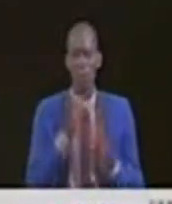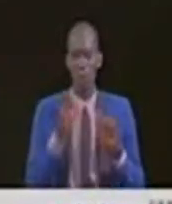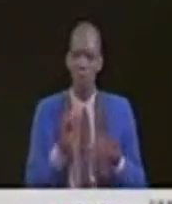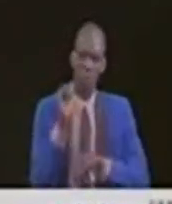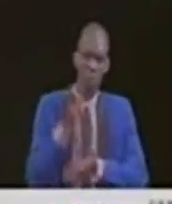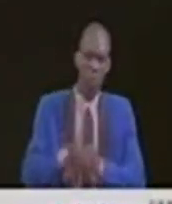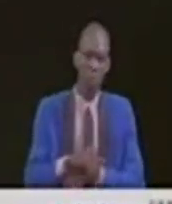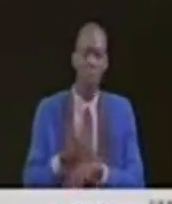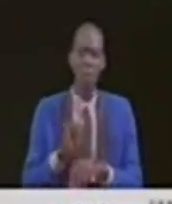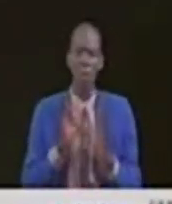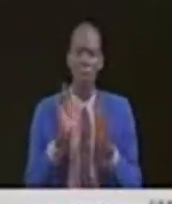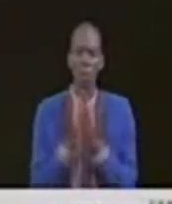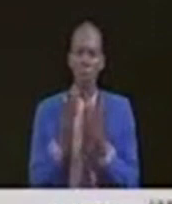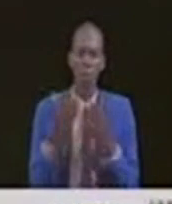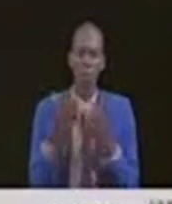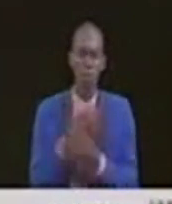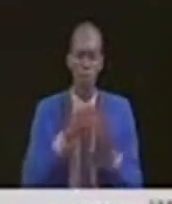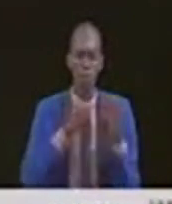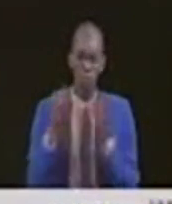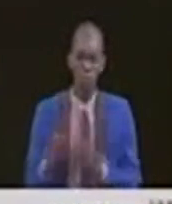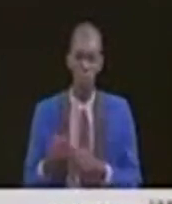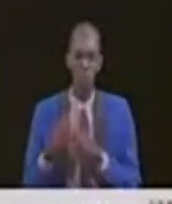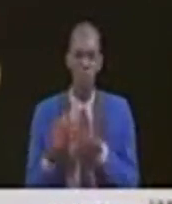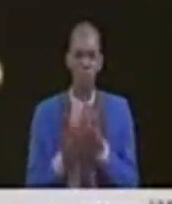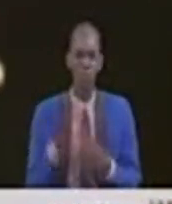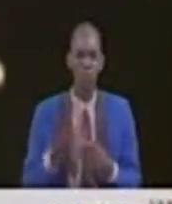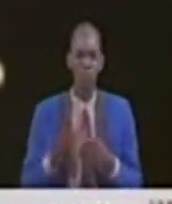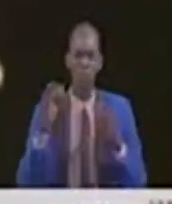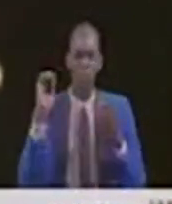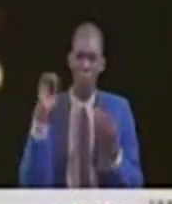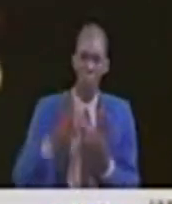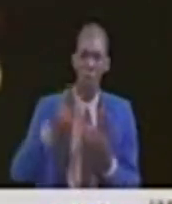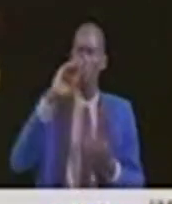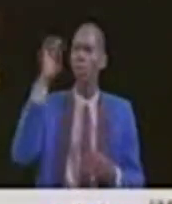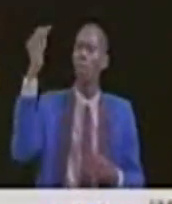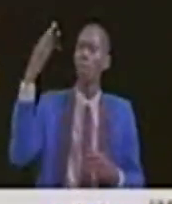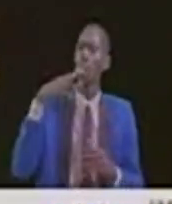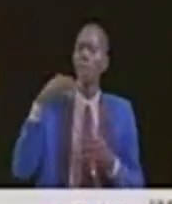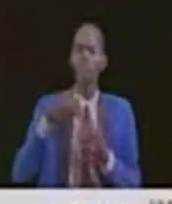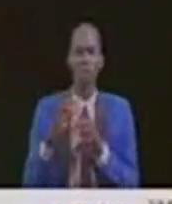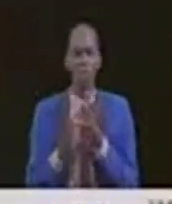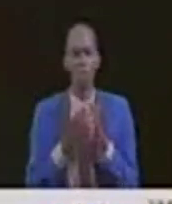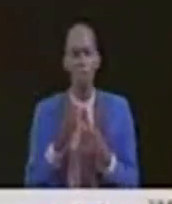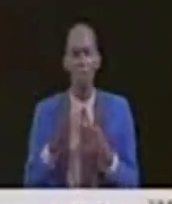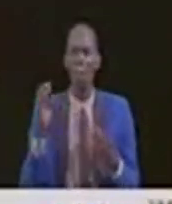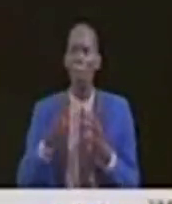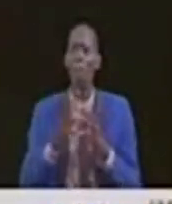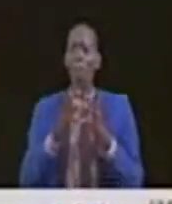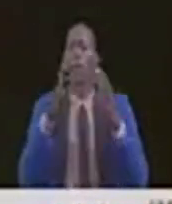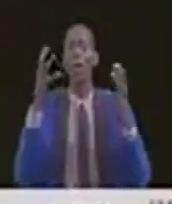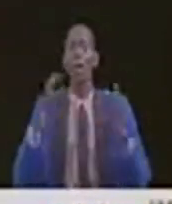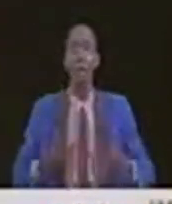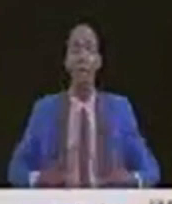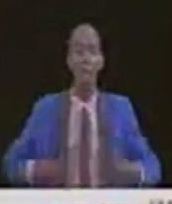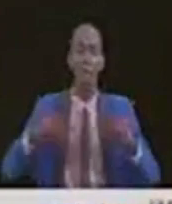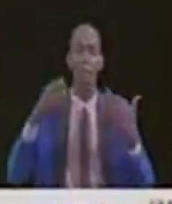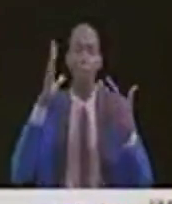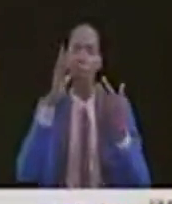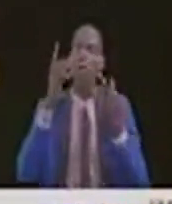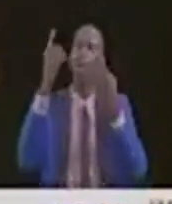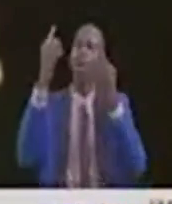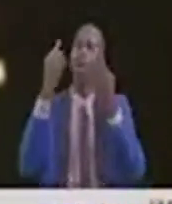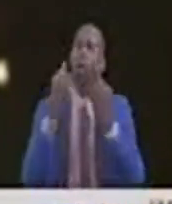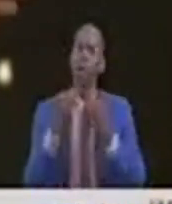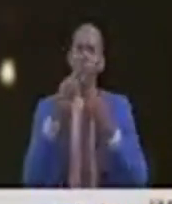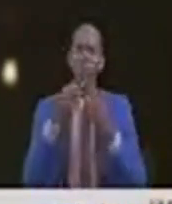strength, new power, more grace, abundant life will come to